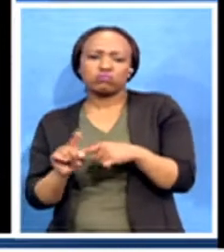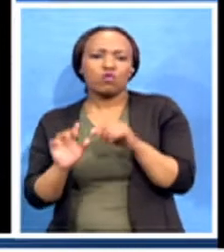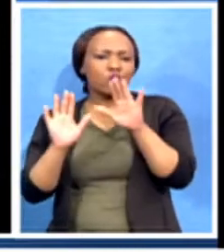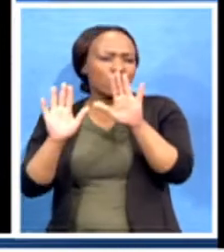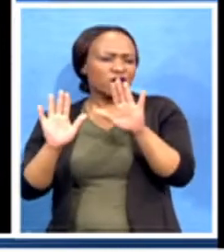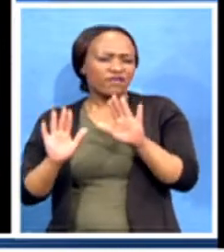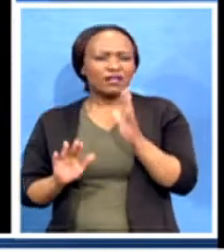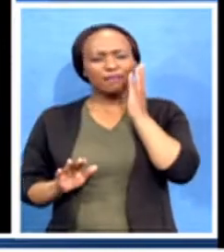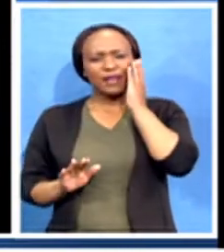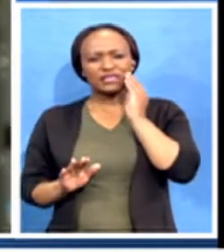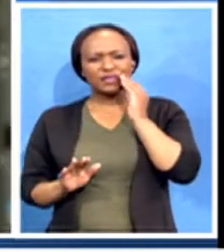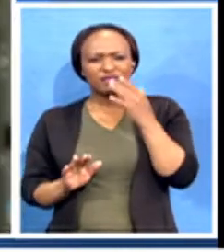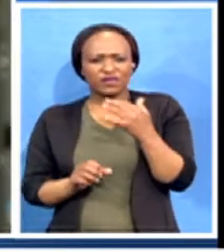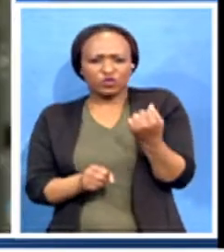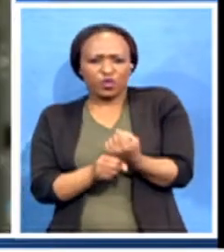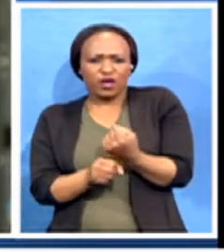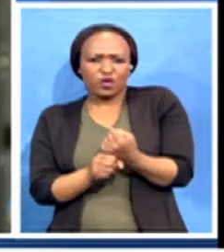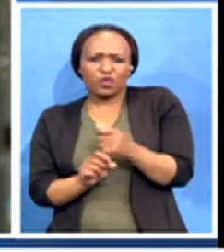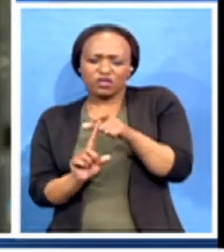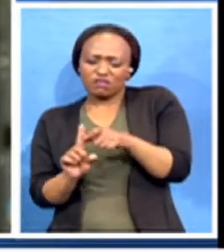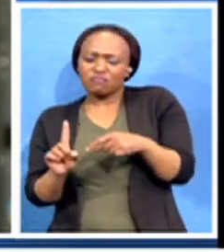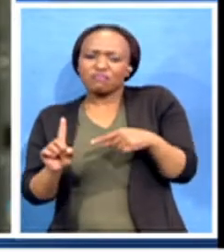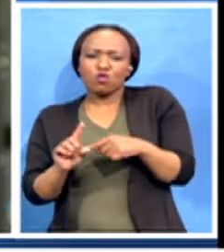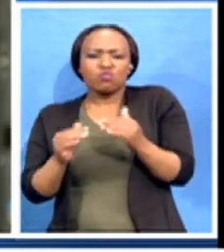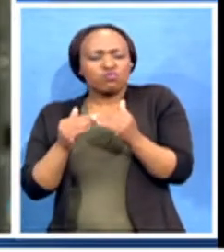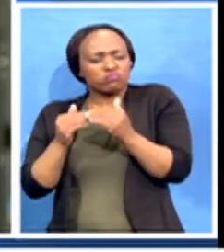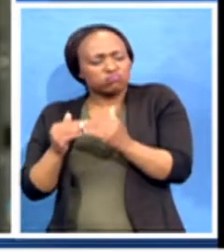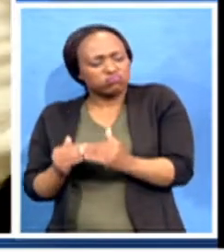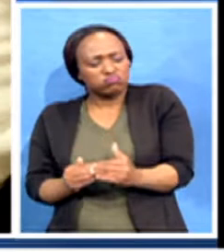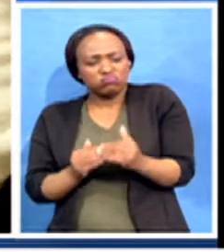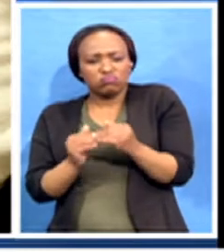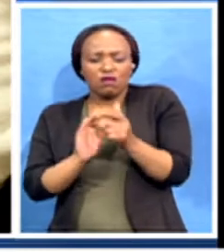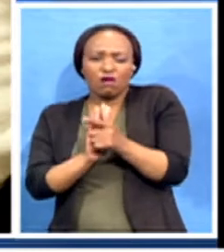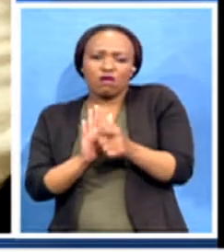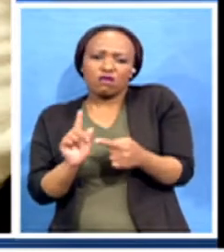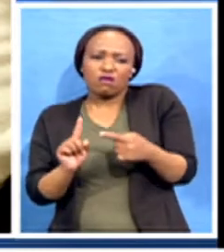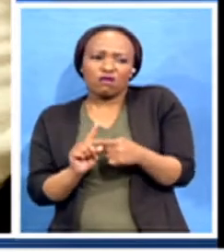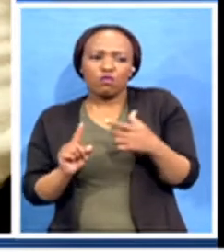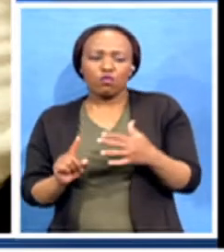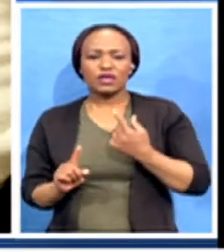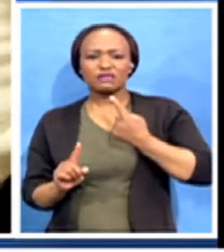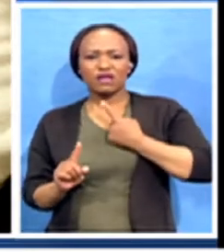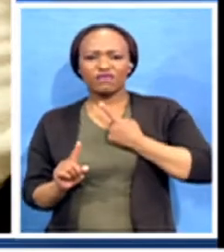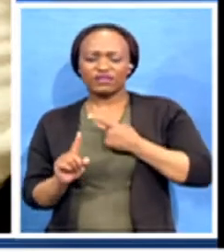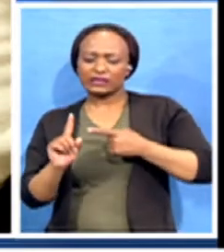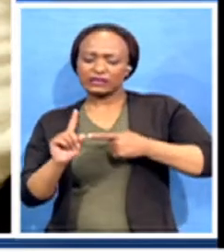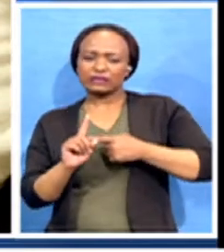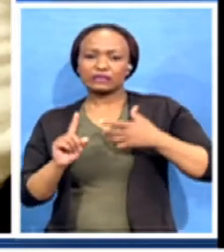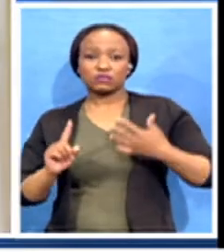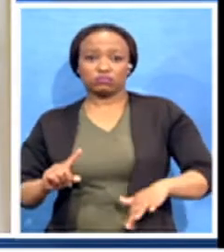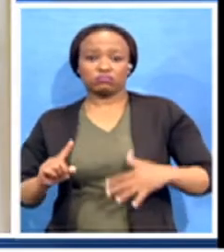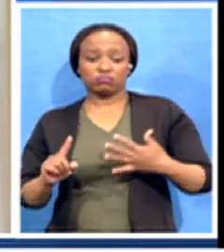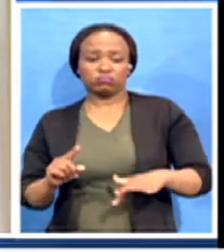wonderful experience to work with this kind of caring lawyer who himself, his own right, has such